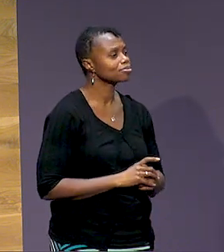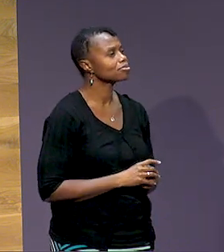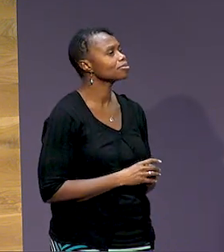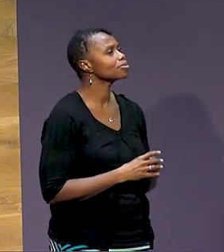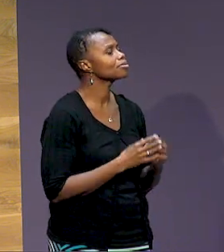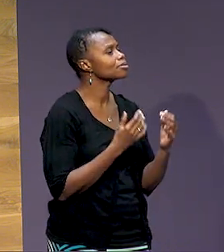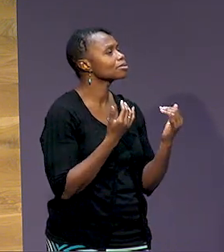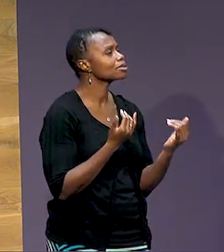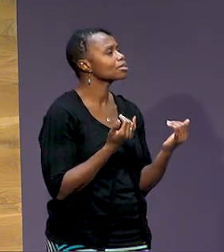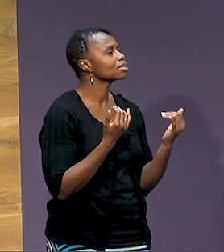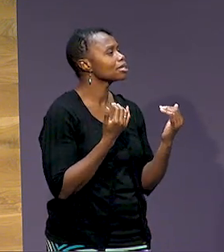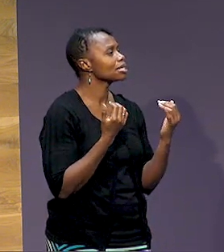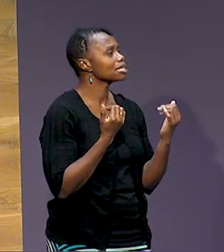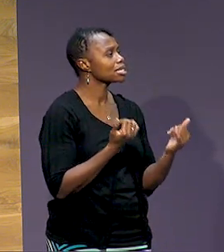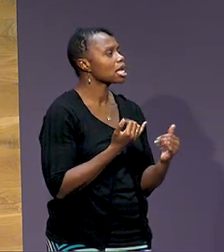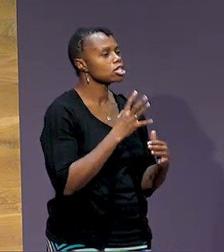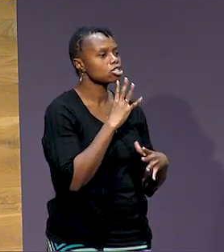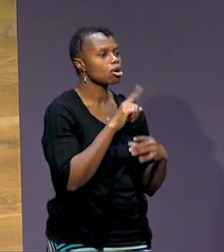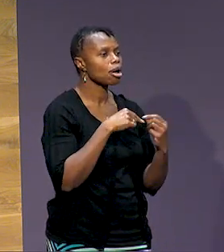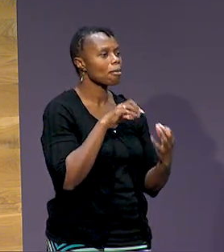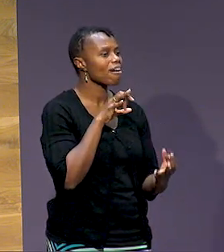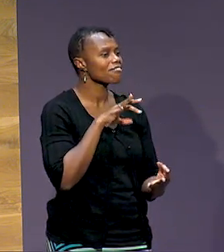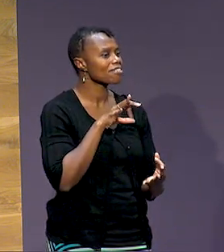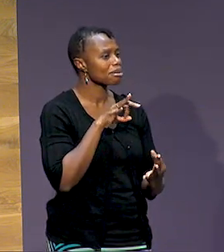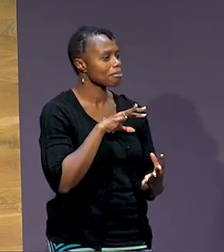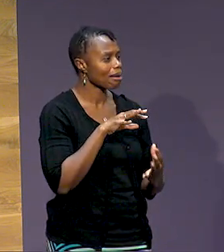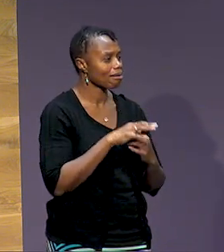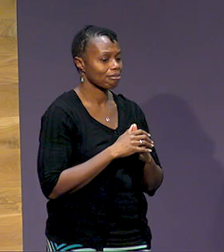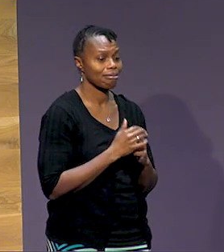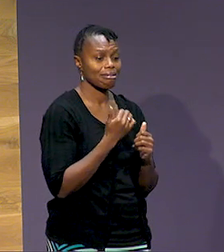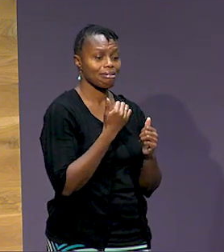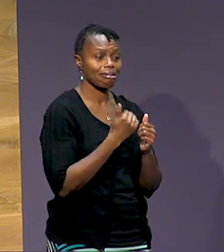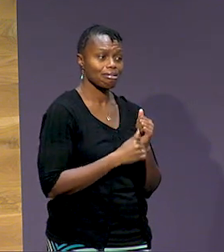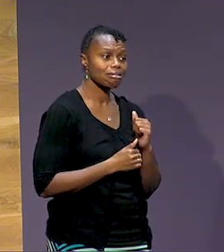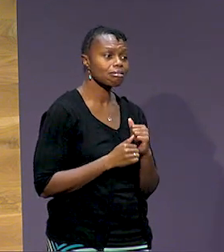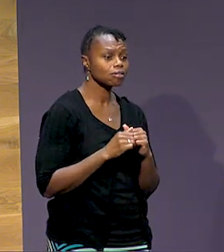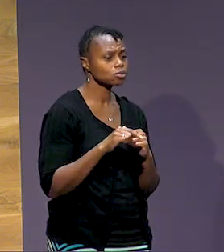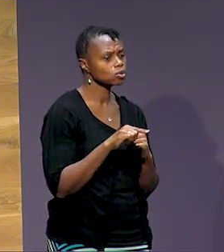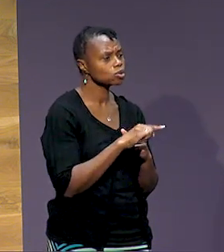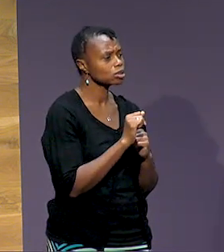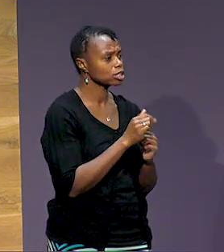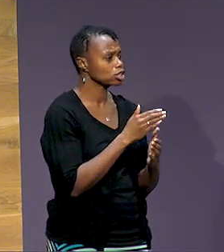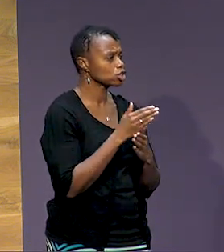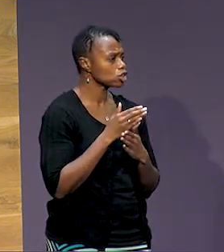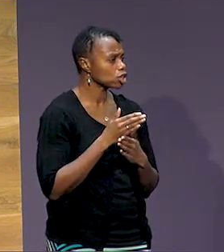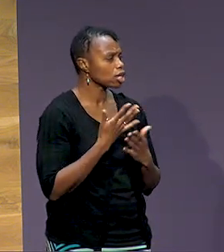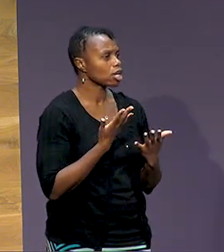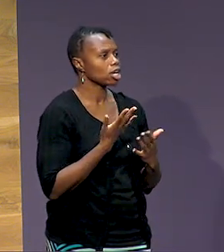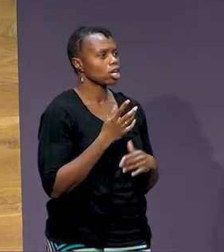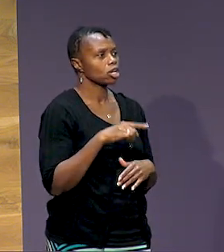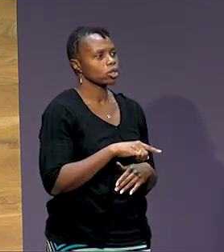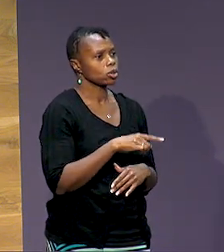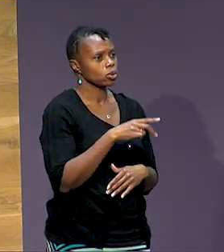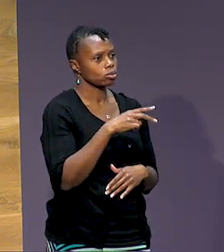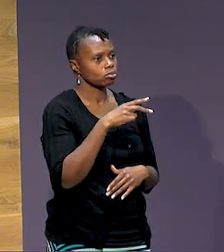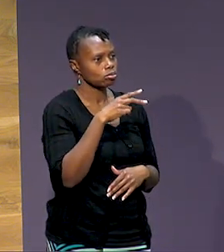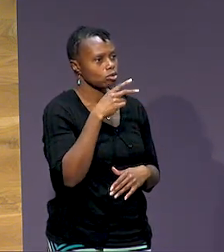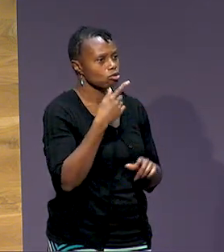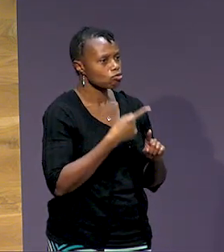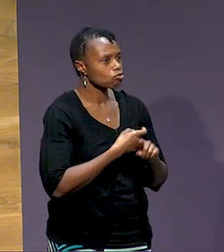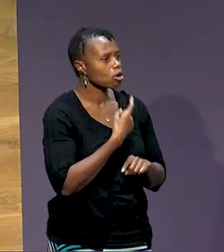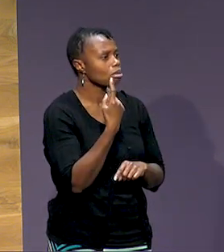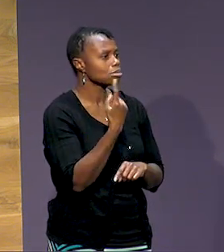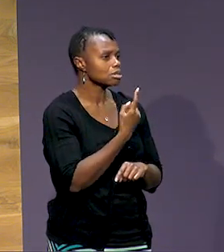minute about feedback. So if each one of you maybe share hearing from a listener or a reader, or even a